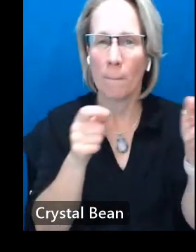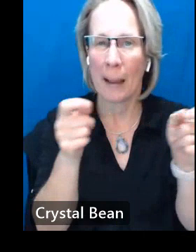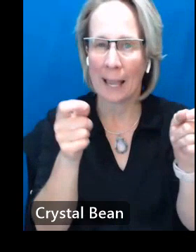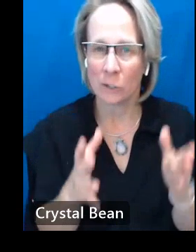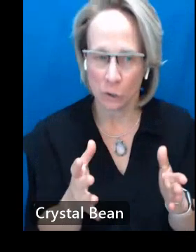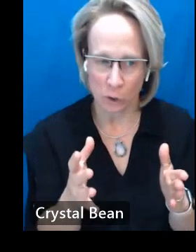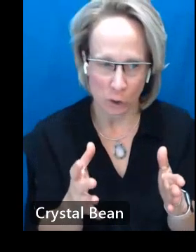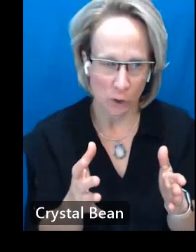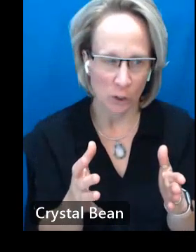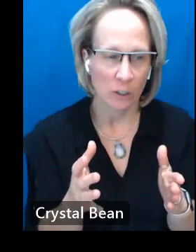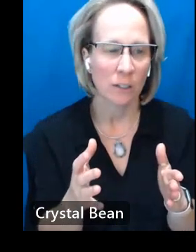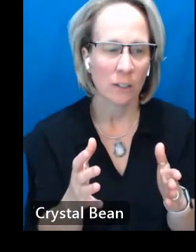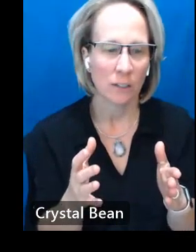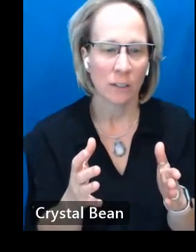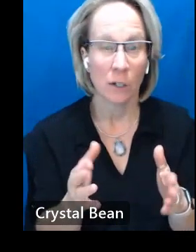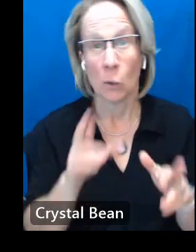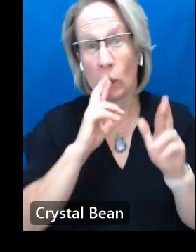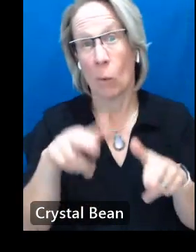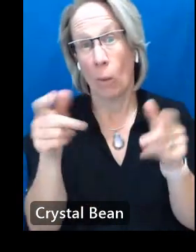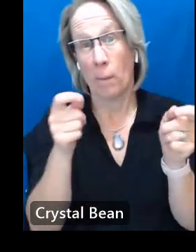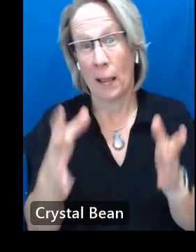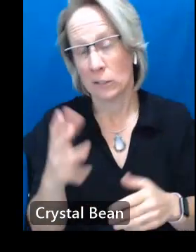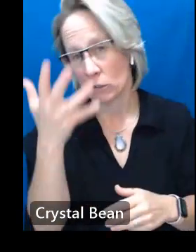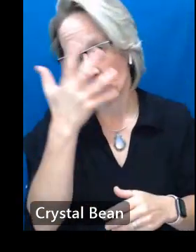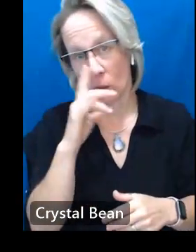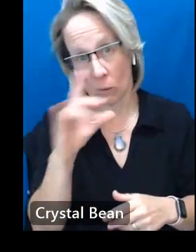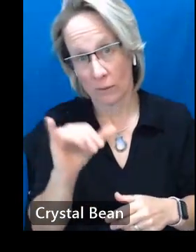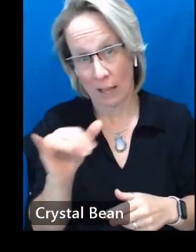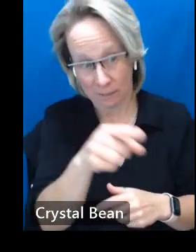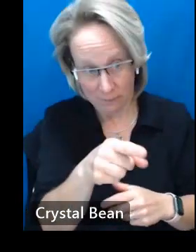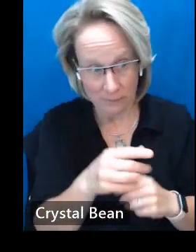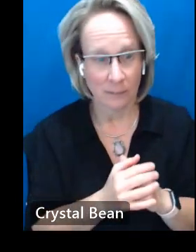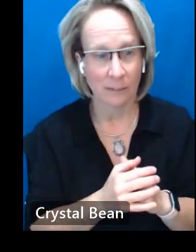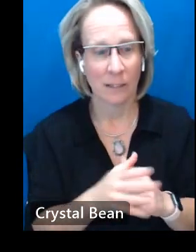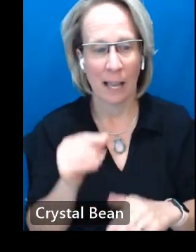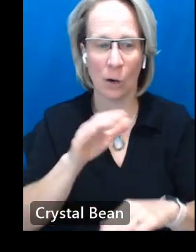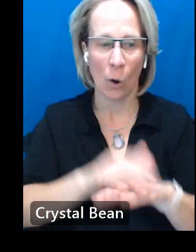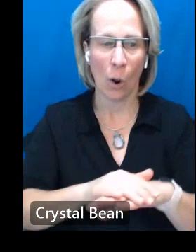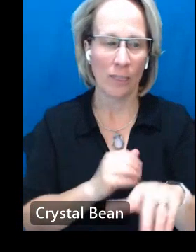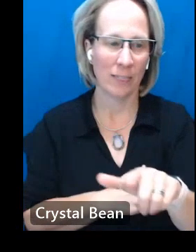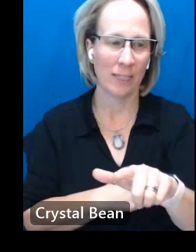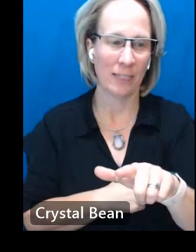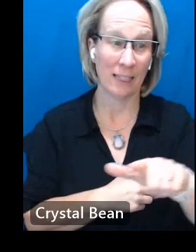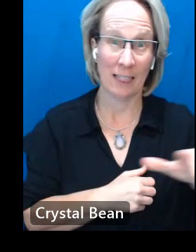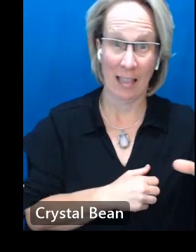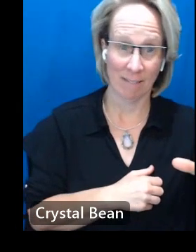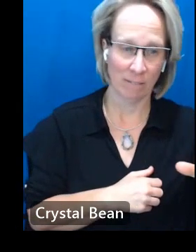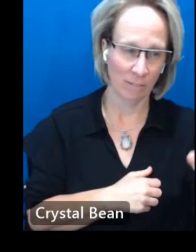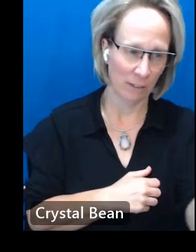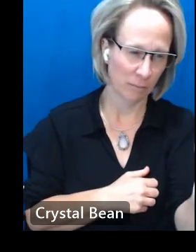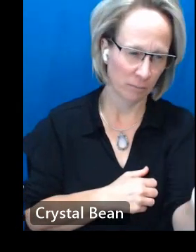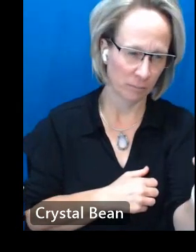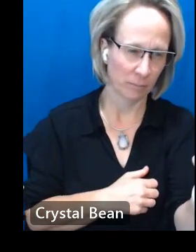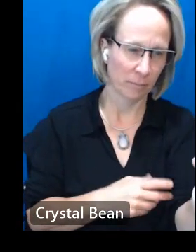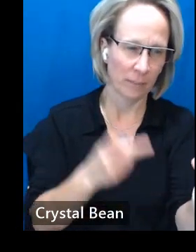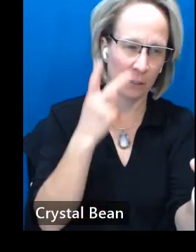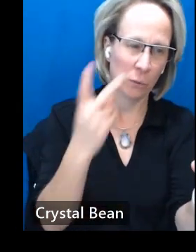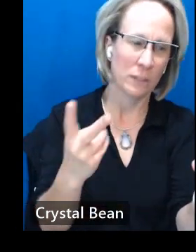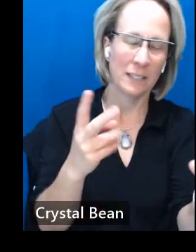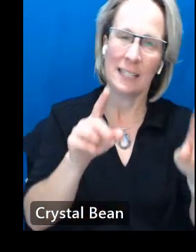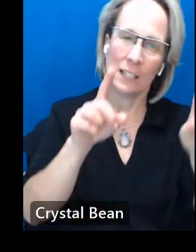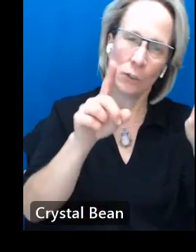Report Manager will look like this. And then over on the left, you can see the trial balance was